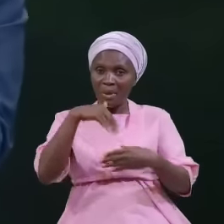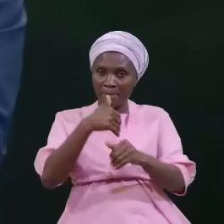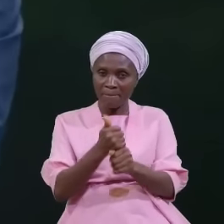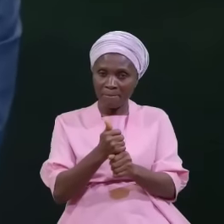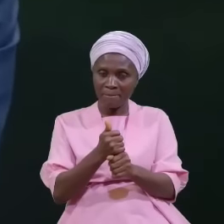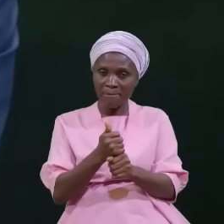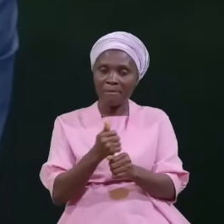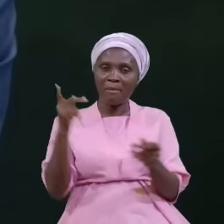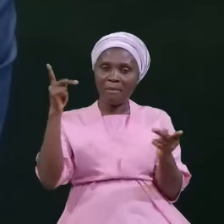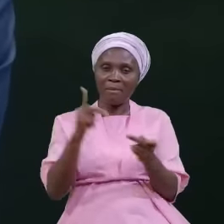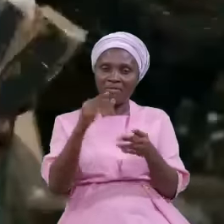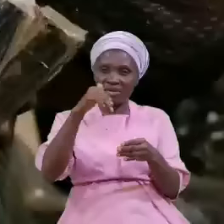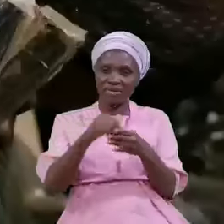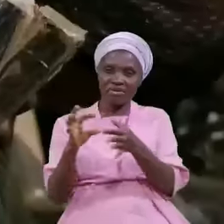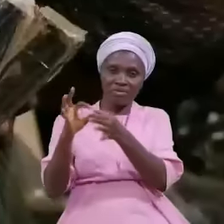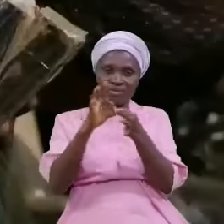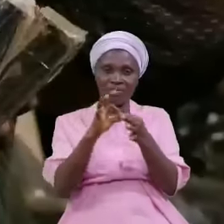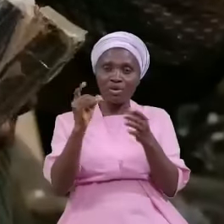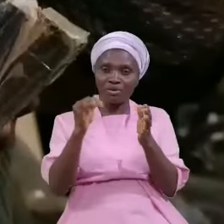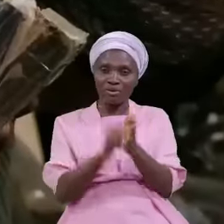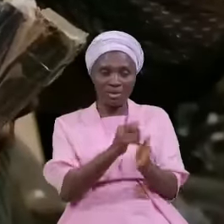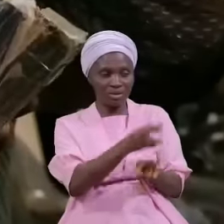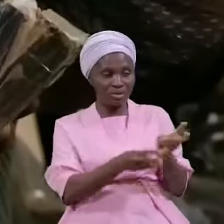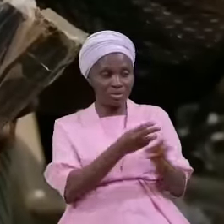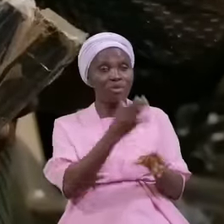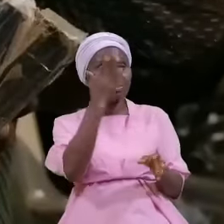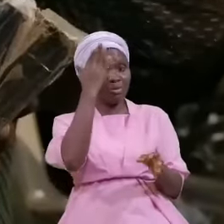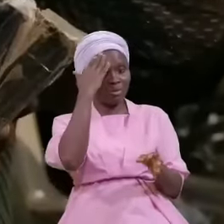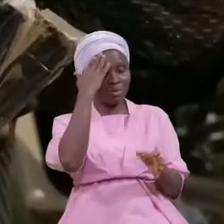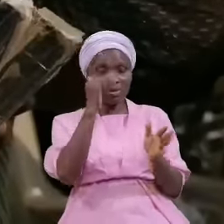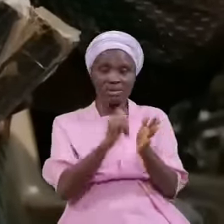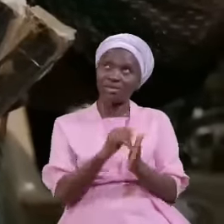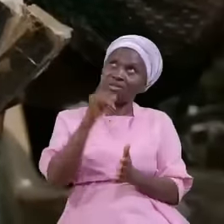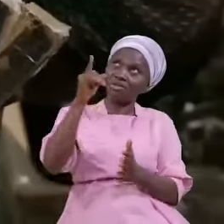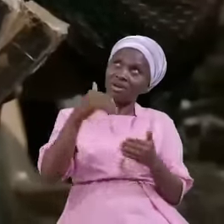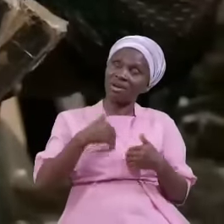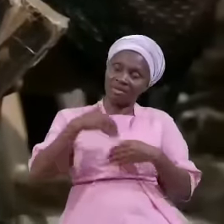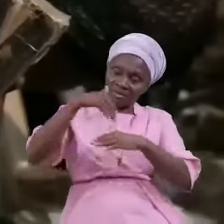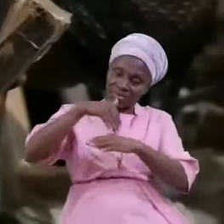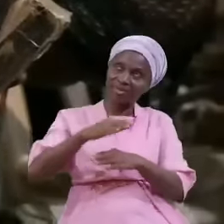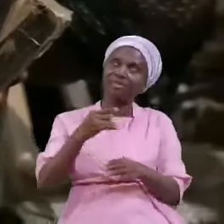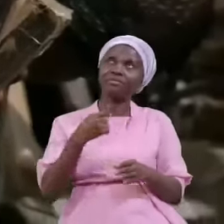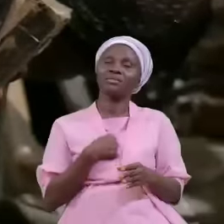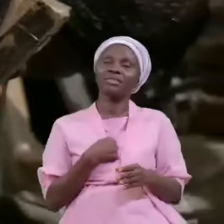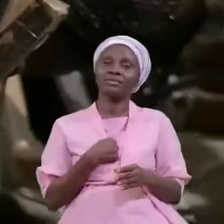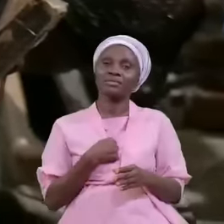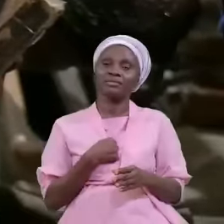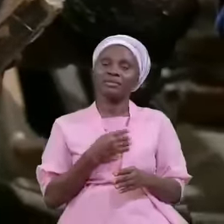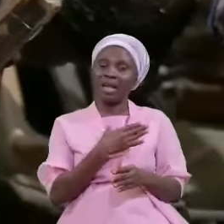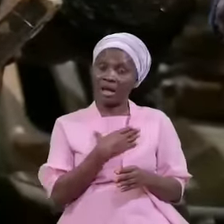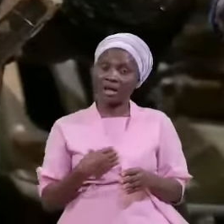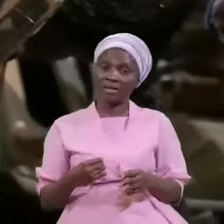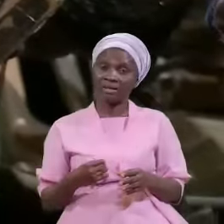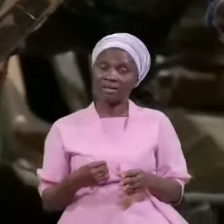that the world may know that thou hast sent me, and has